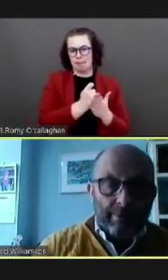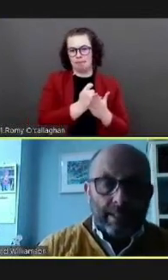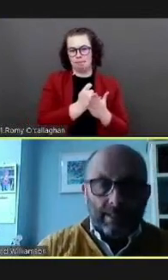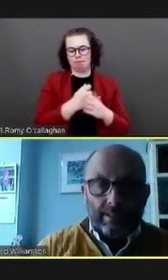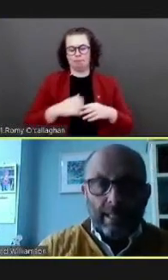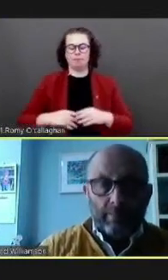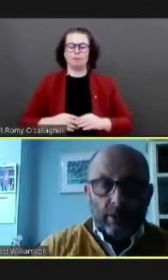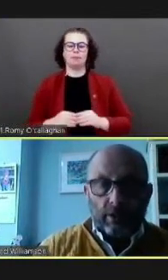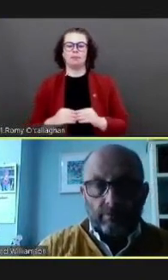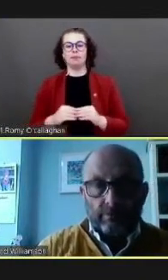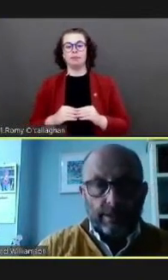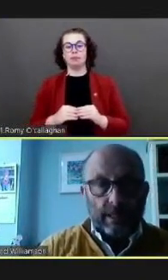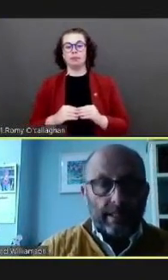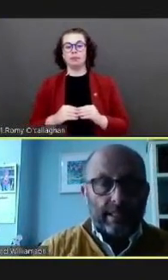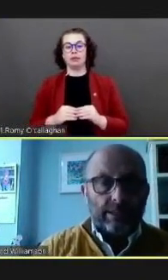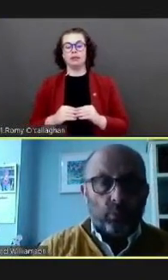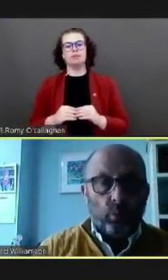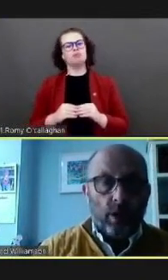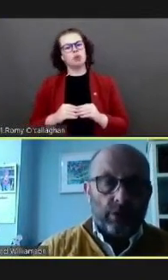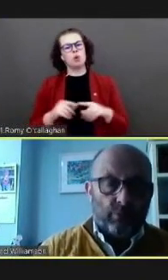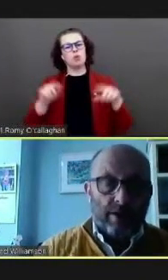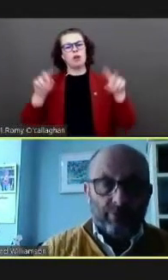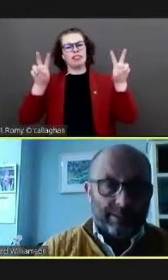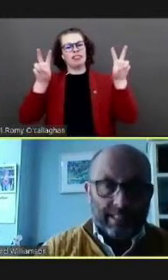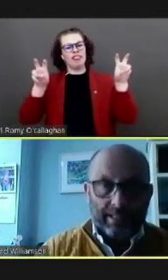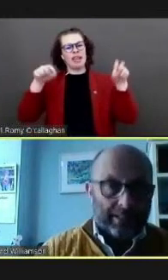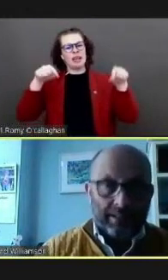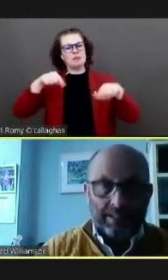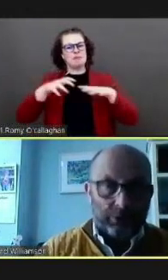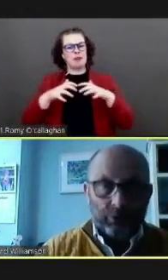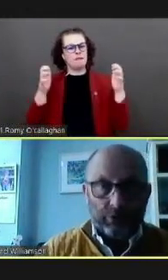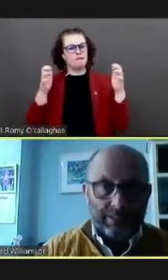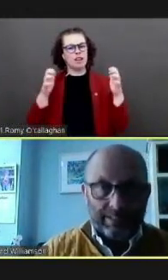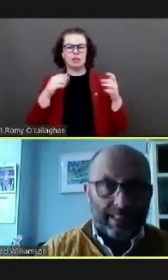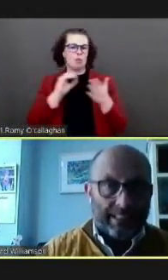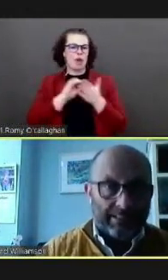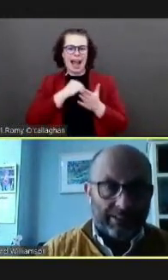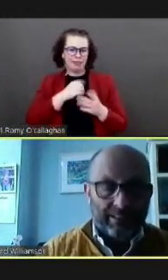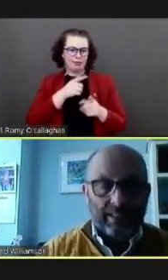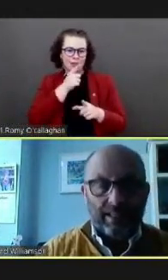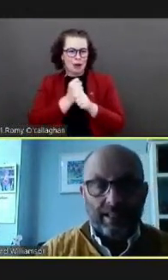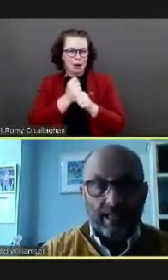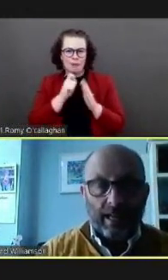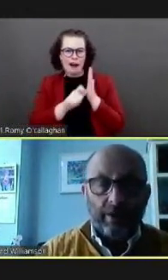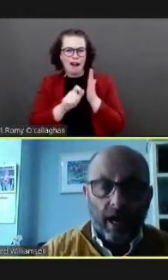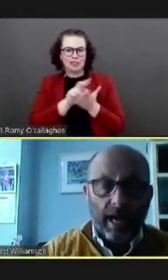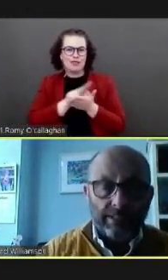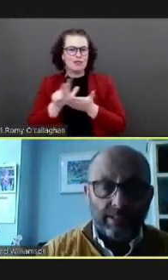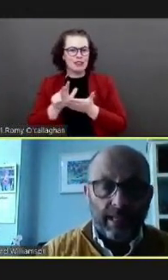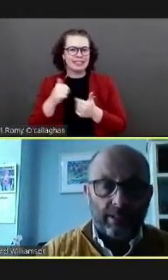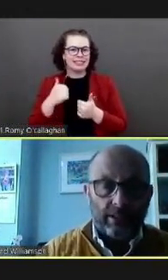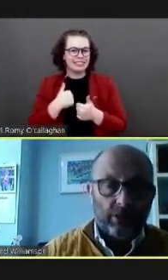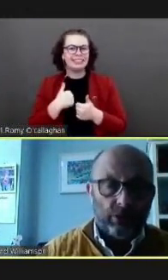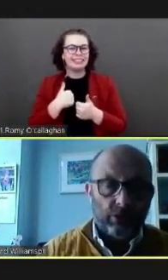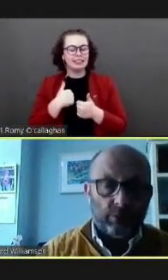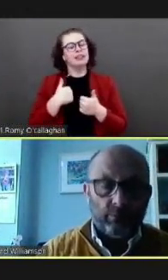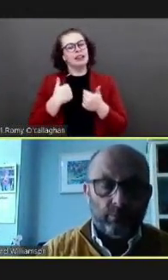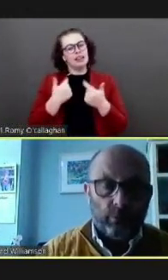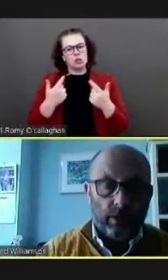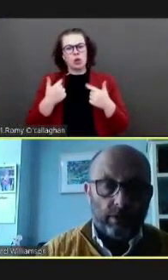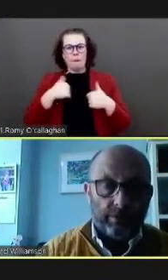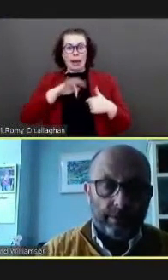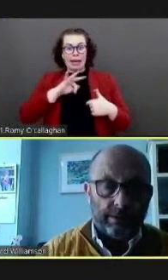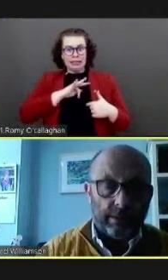In examining the theme of the conference, I think it's worth referencing Article 13. And I had to then go and do